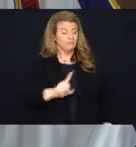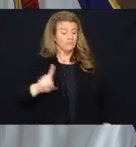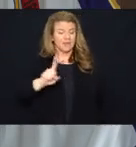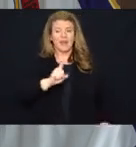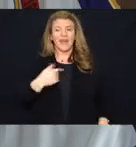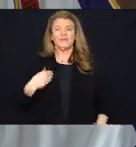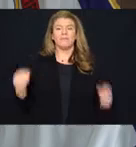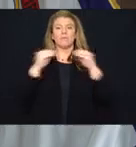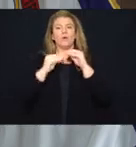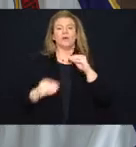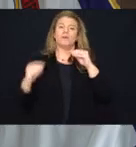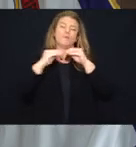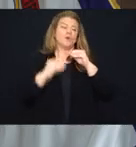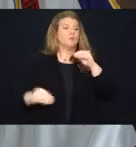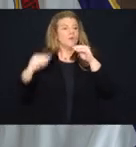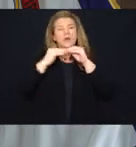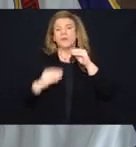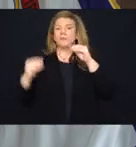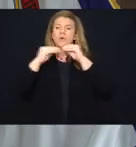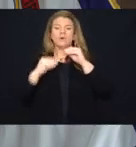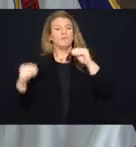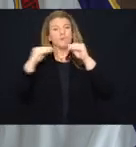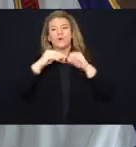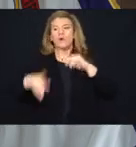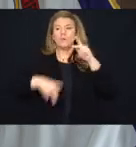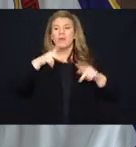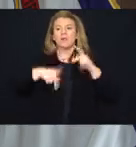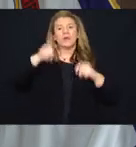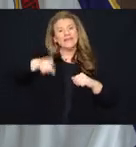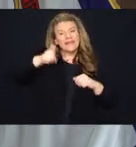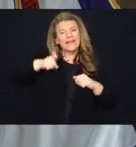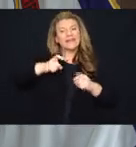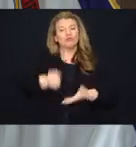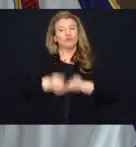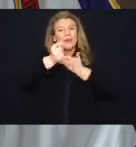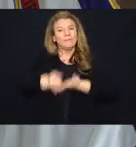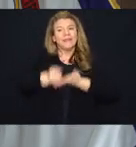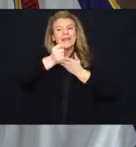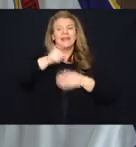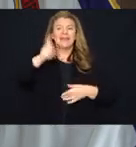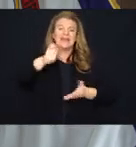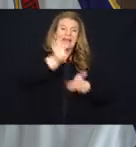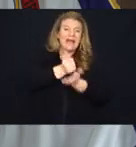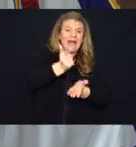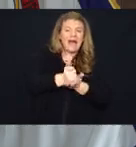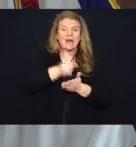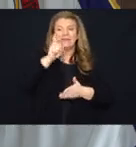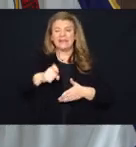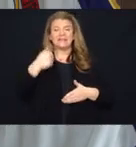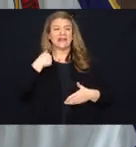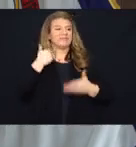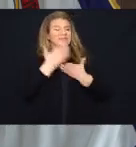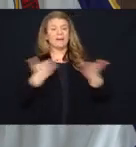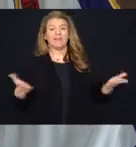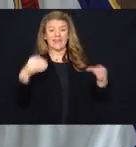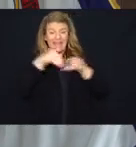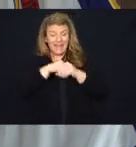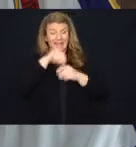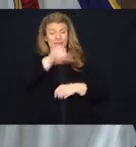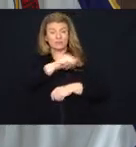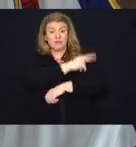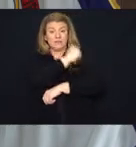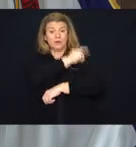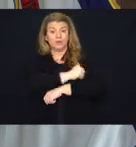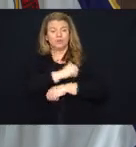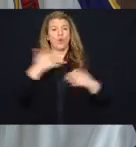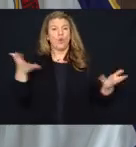with more and more people that are needing to get treatment, some level of treatment in our rural hospitals,